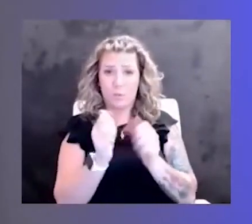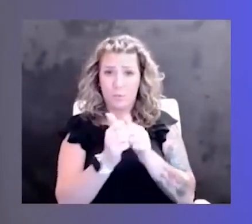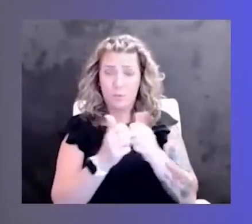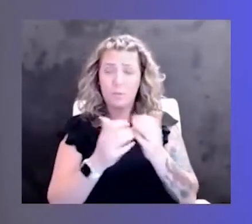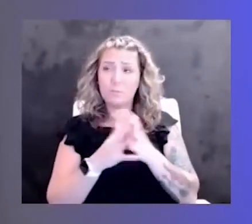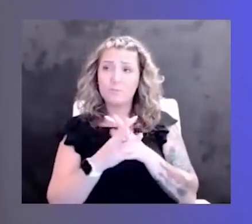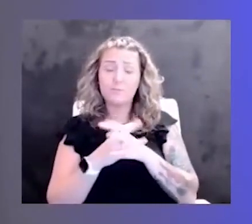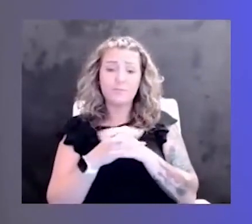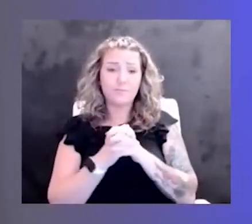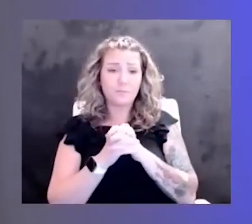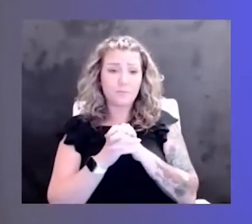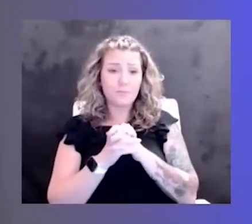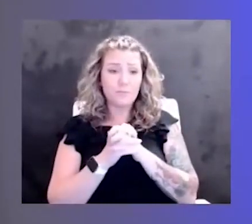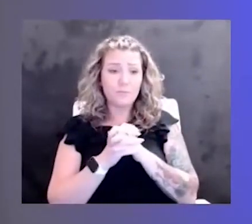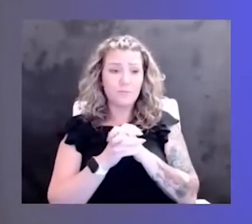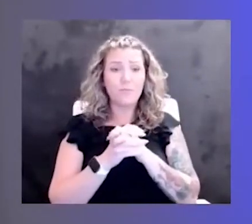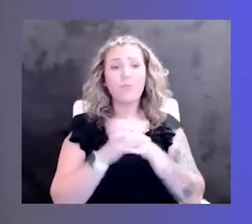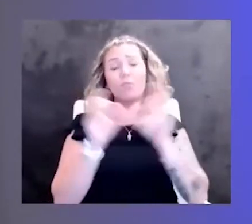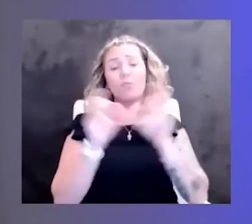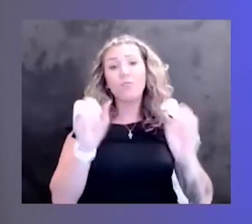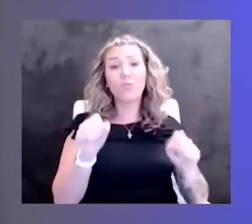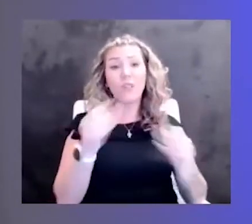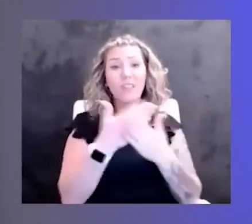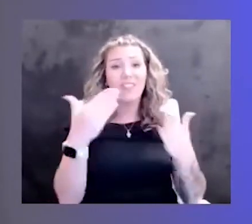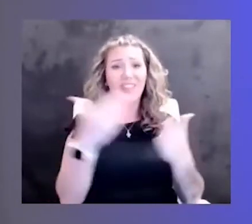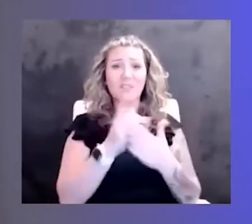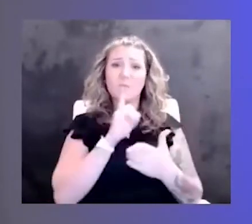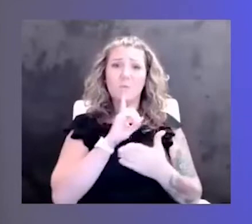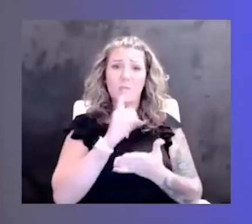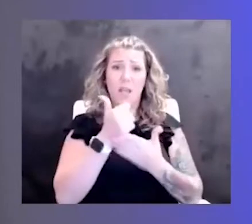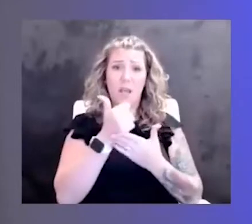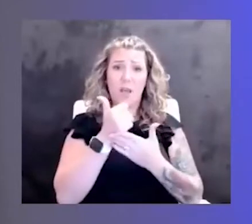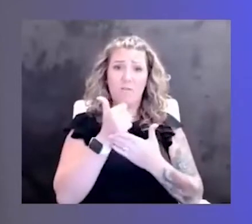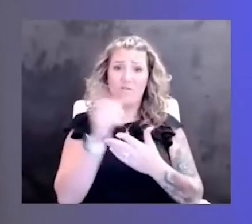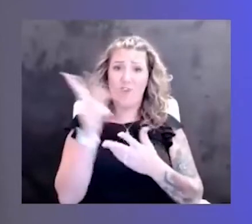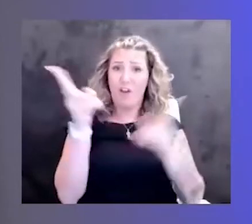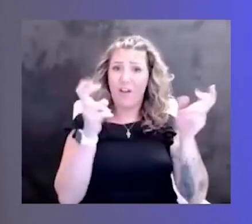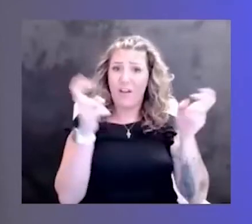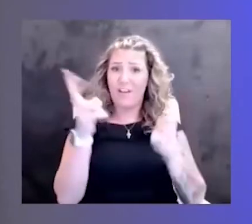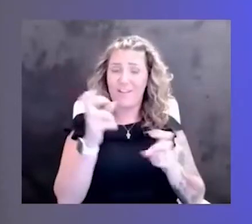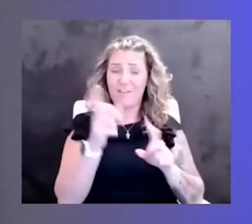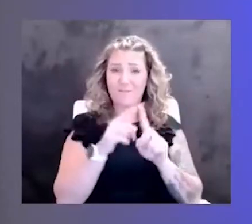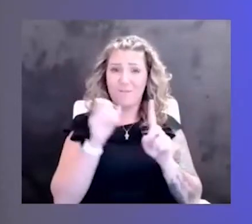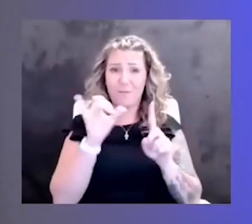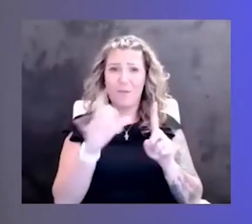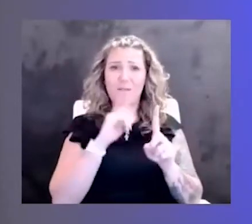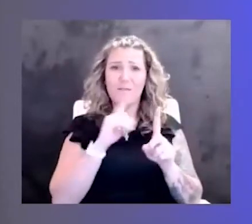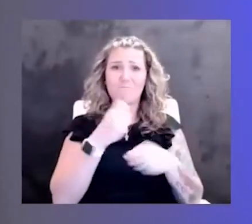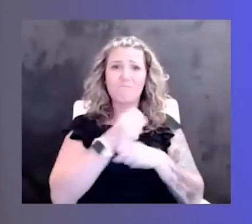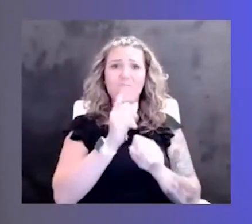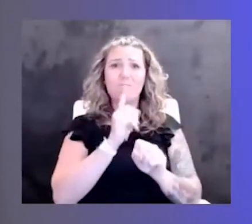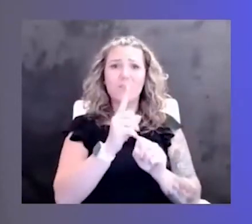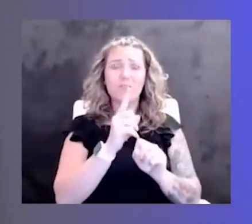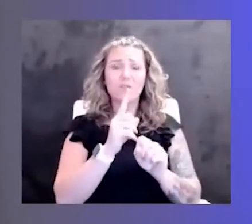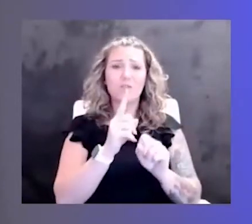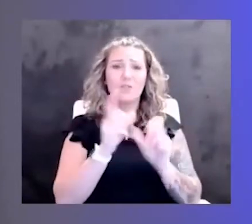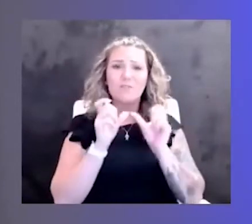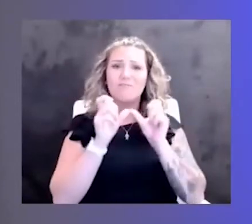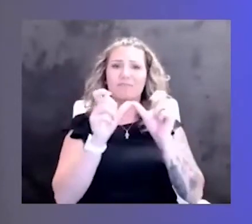can take the things that are really helpful from that and make sure that we continue some of